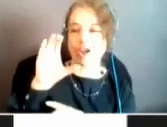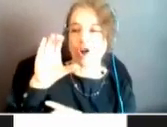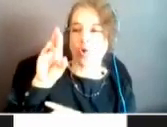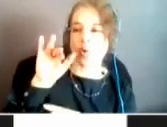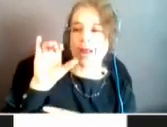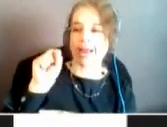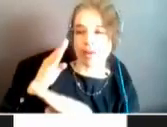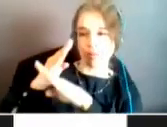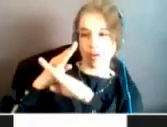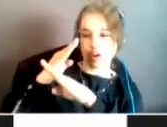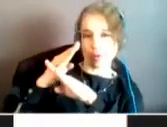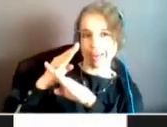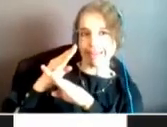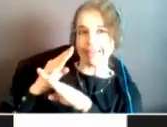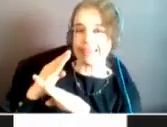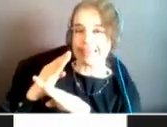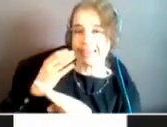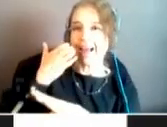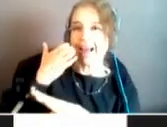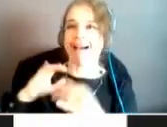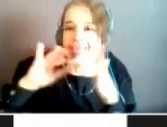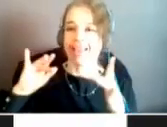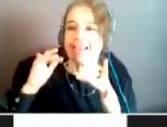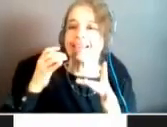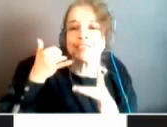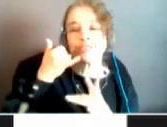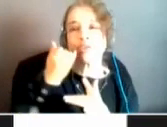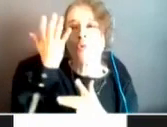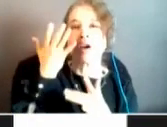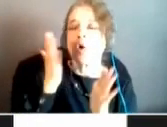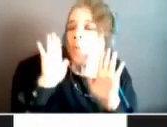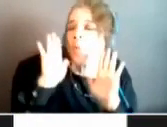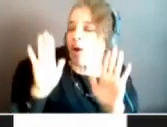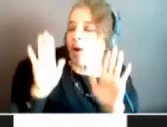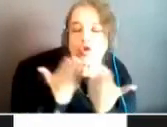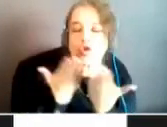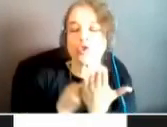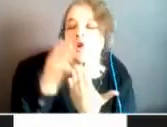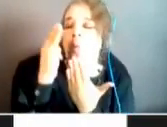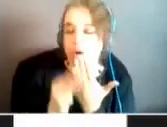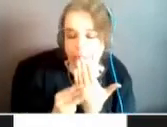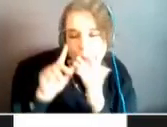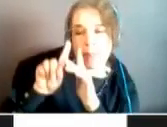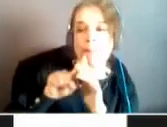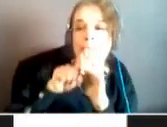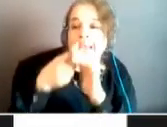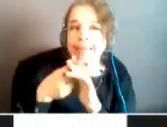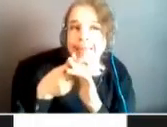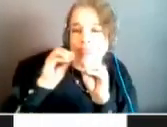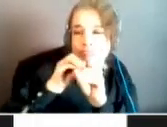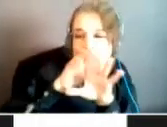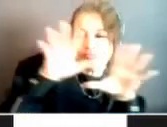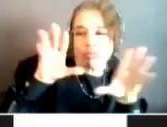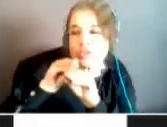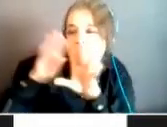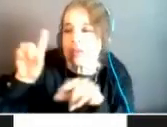intervention hotline, warn line, we also provide grief services, which since the beginning of the pandemic has been moved